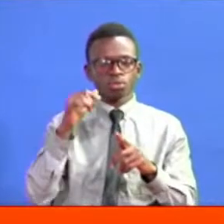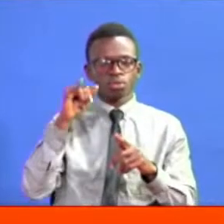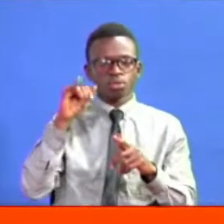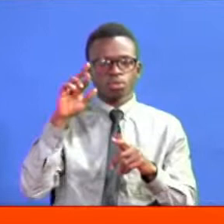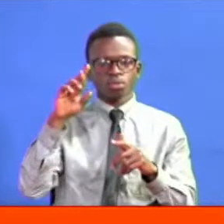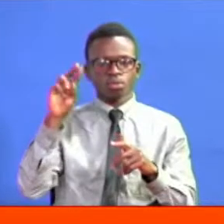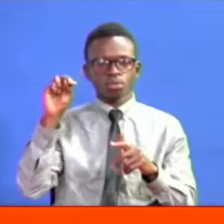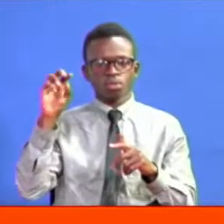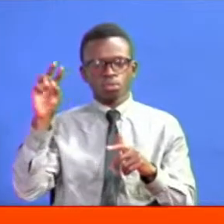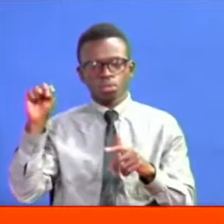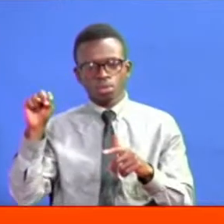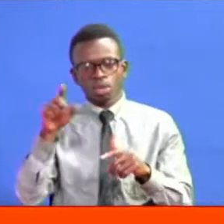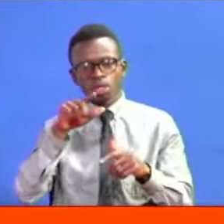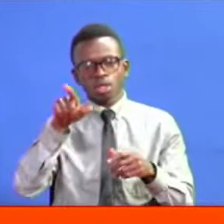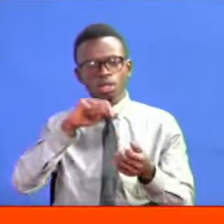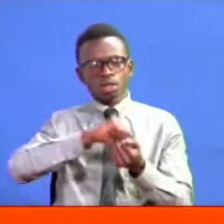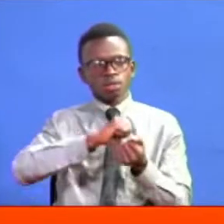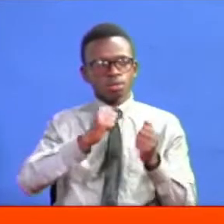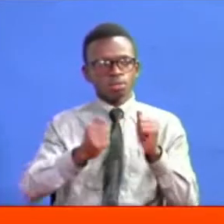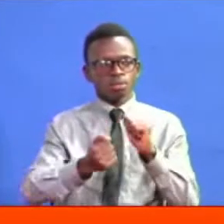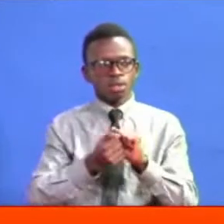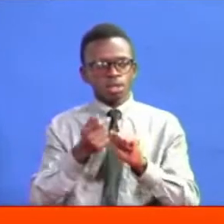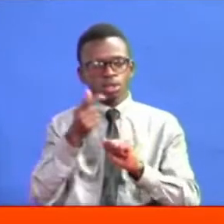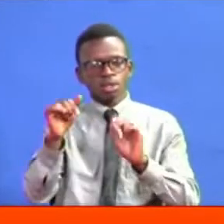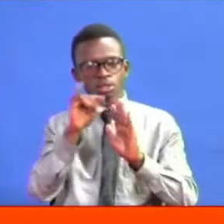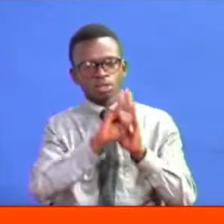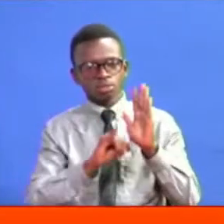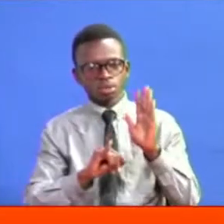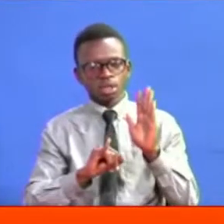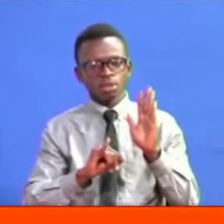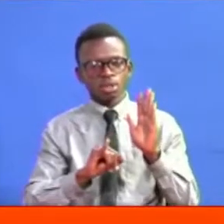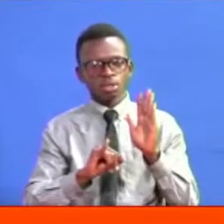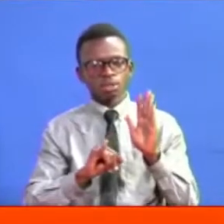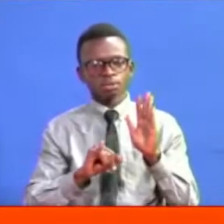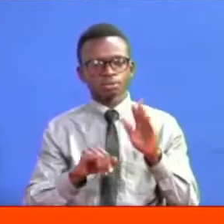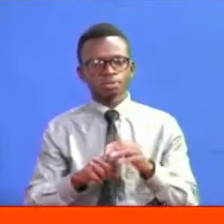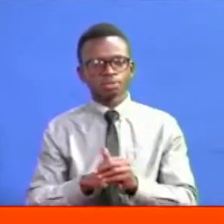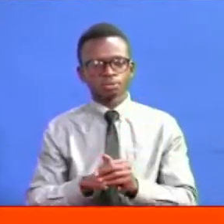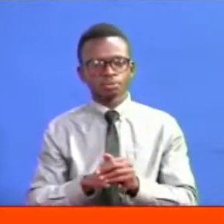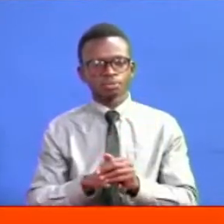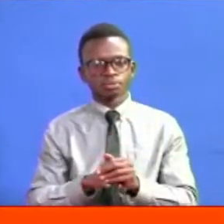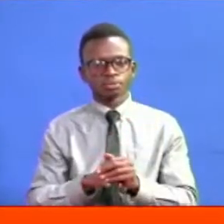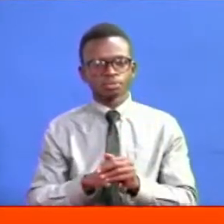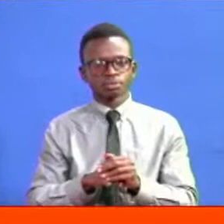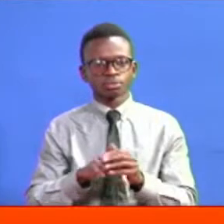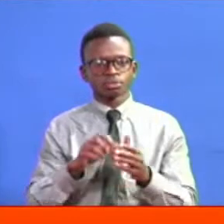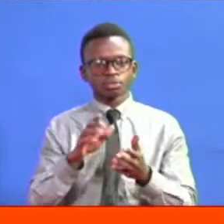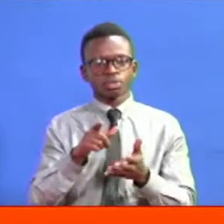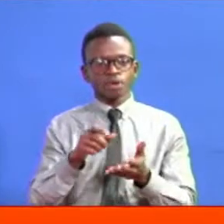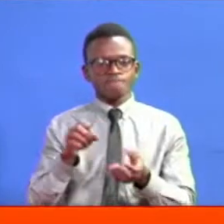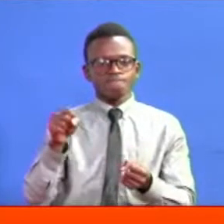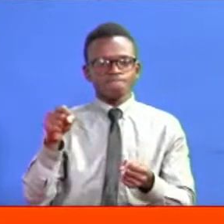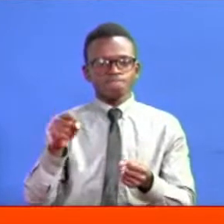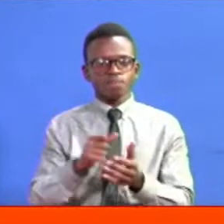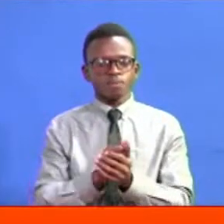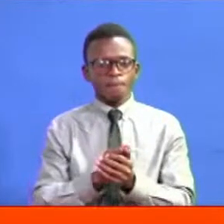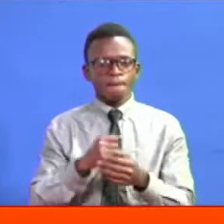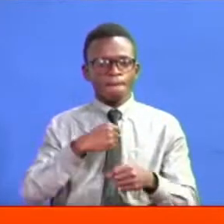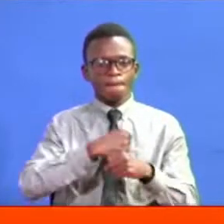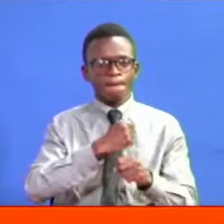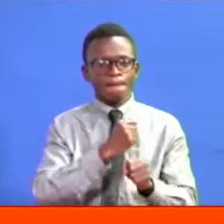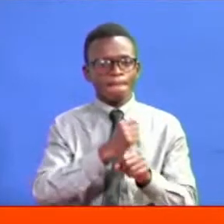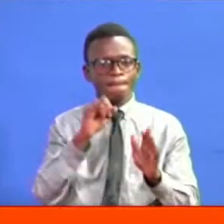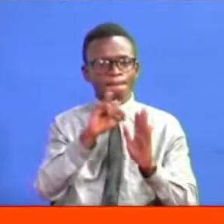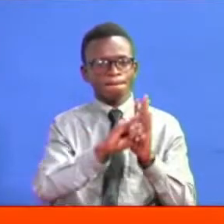them in fire to make them lose weight, use water and acid to fasten the rusting process, smash them with a hammer, cut them with scissors,